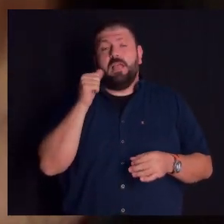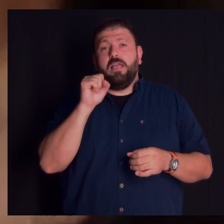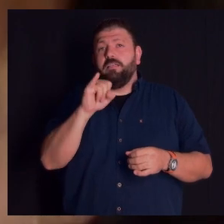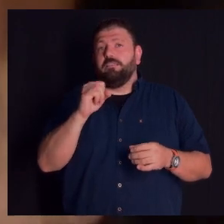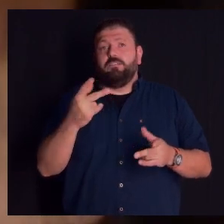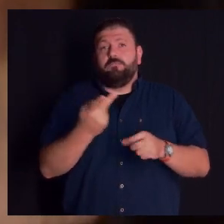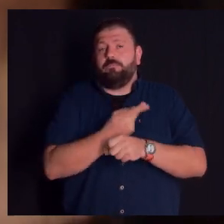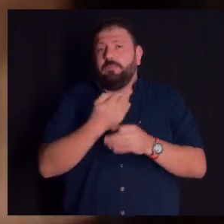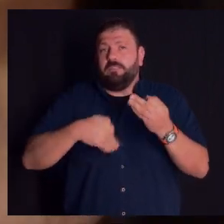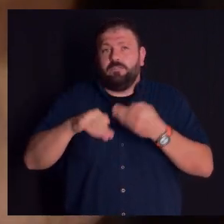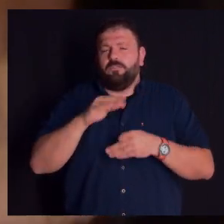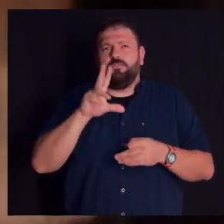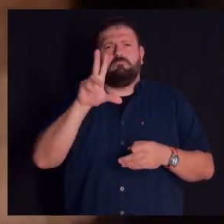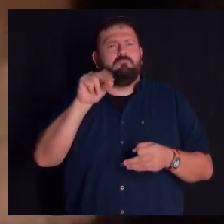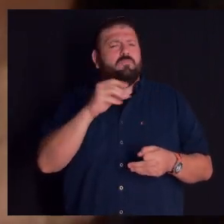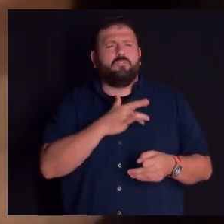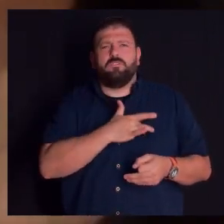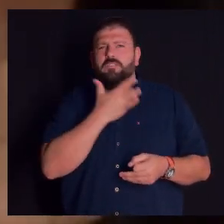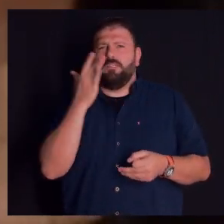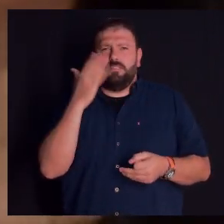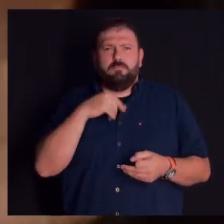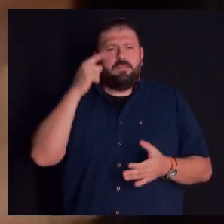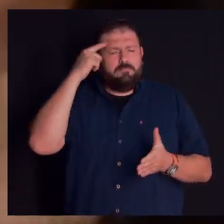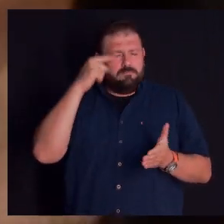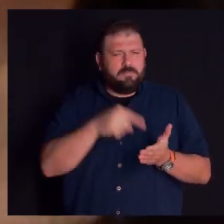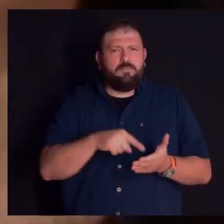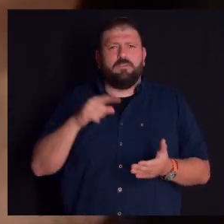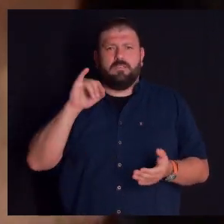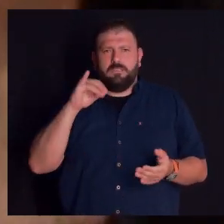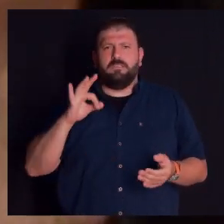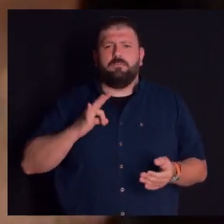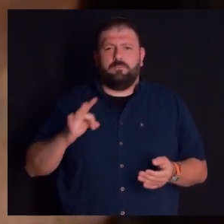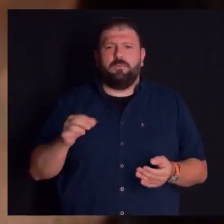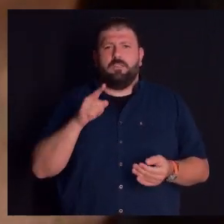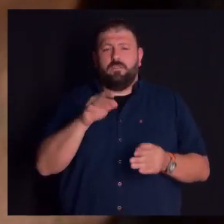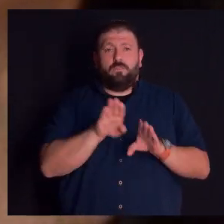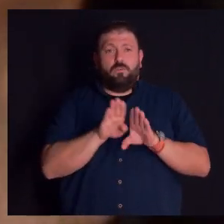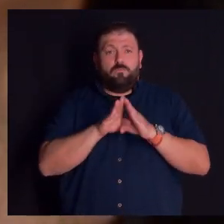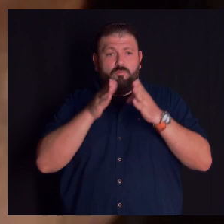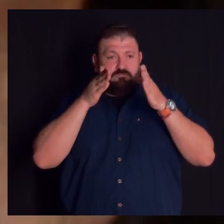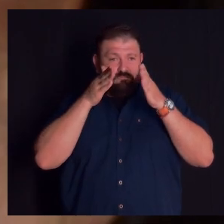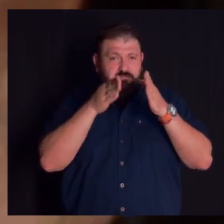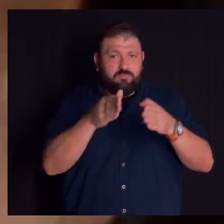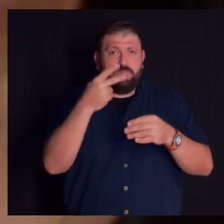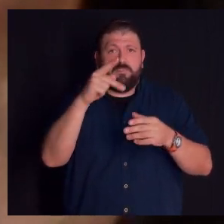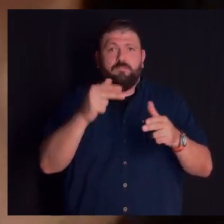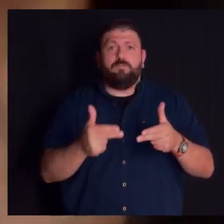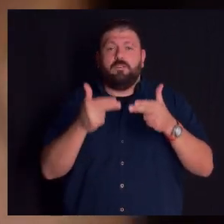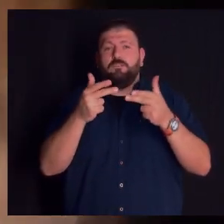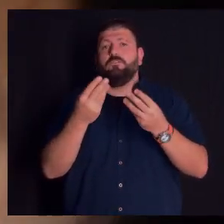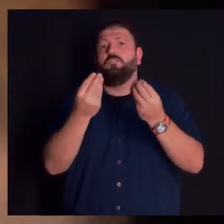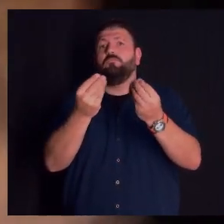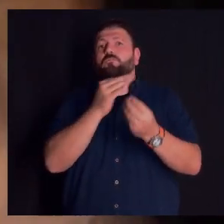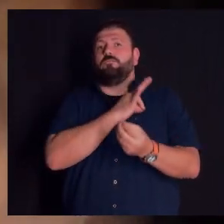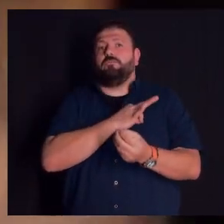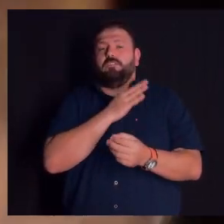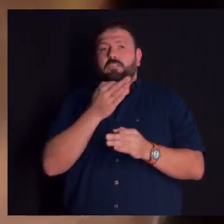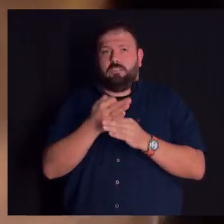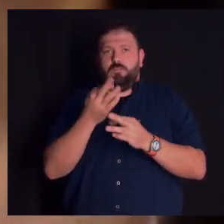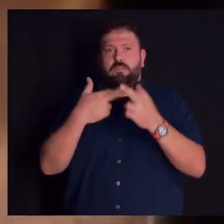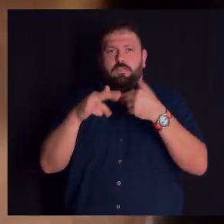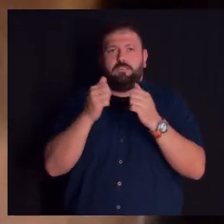It's like the path that many people follow. So don't feel wrong because it's the way.